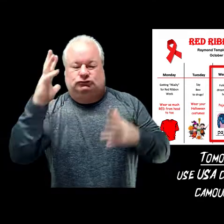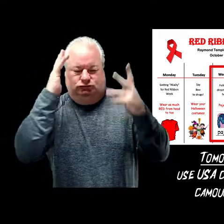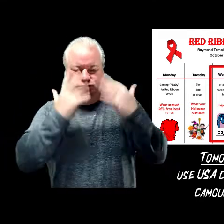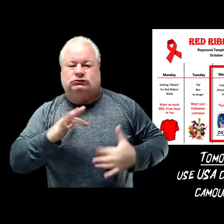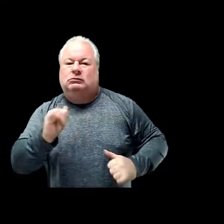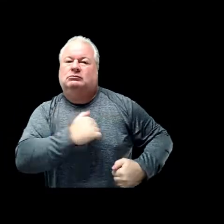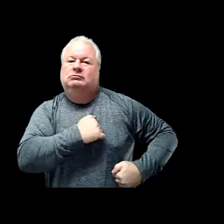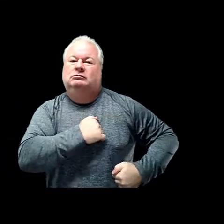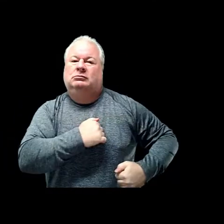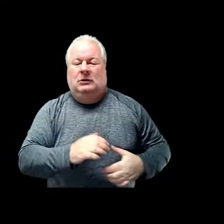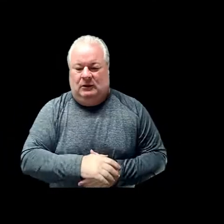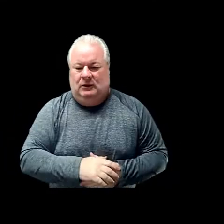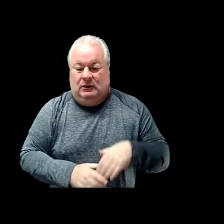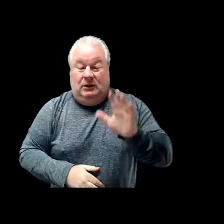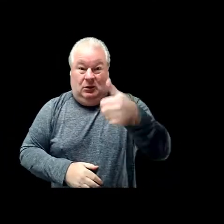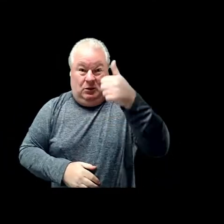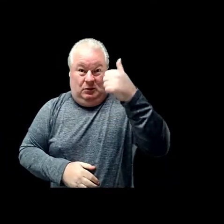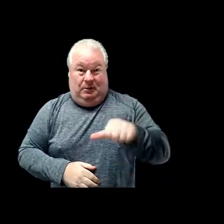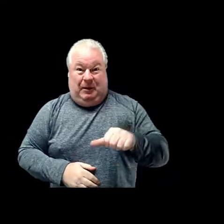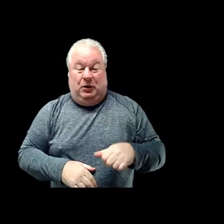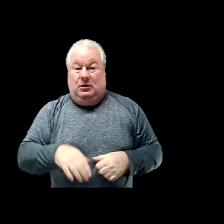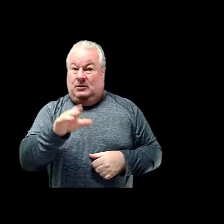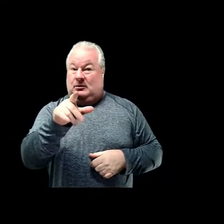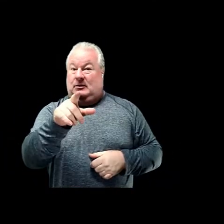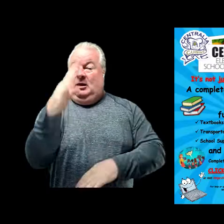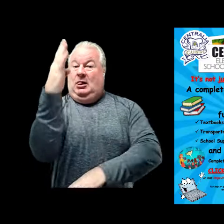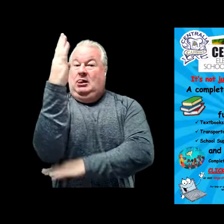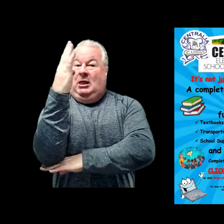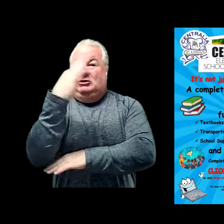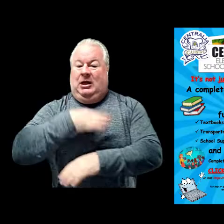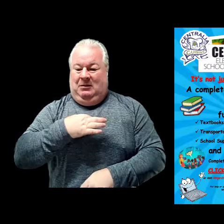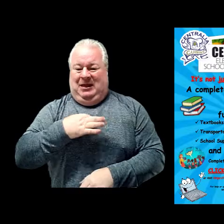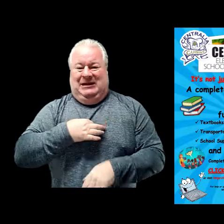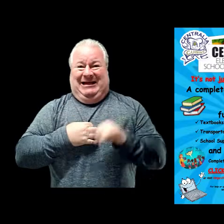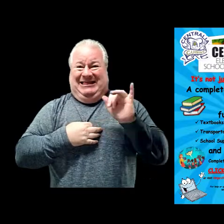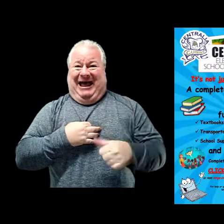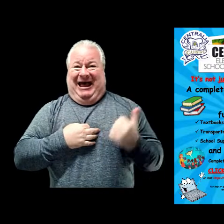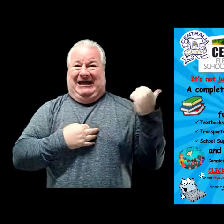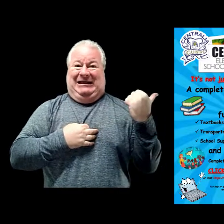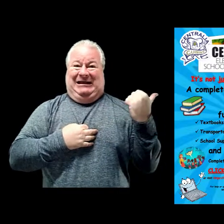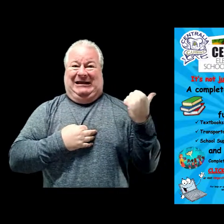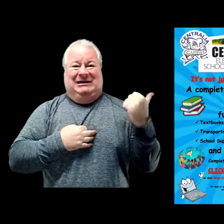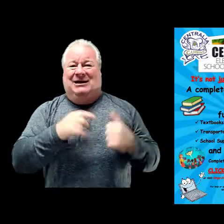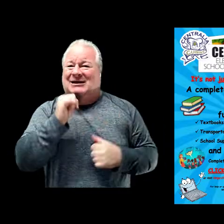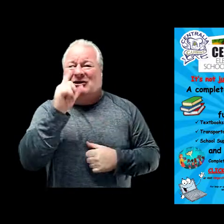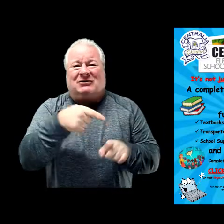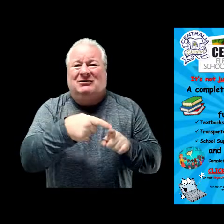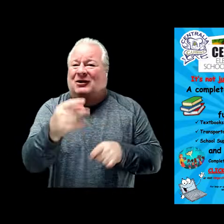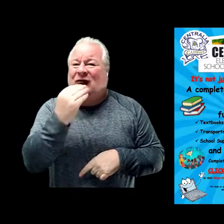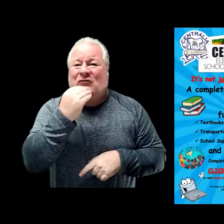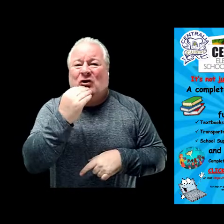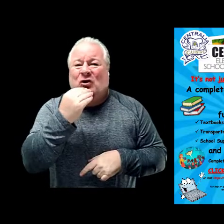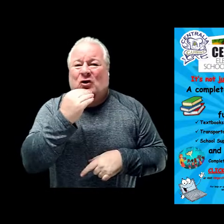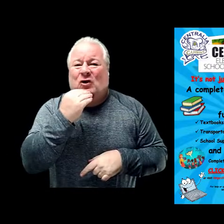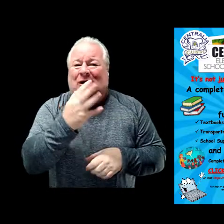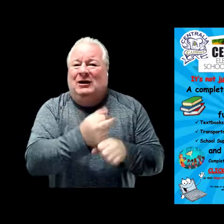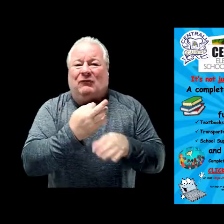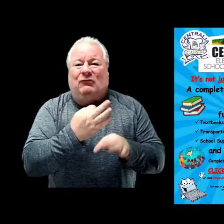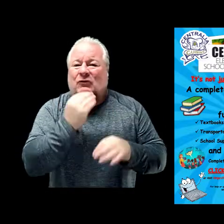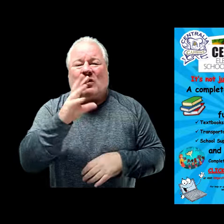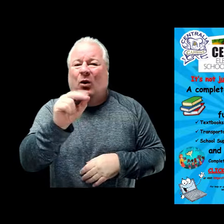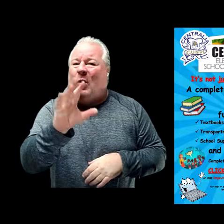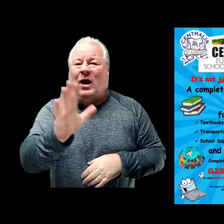camouflage. Please remember that your lunch application is not just for food. When your